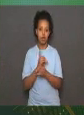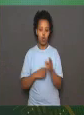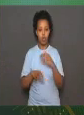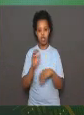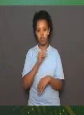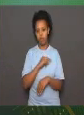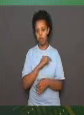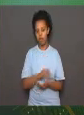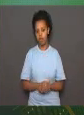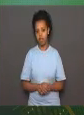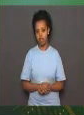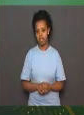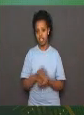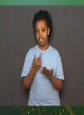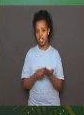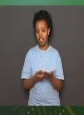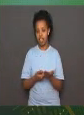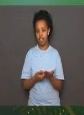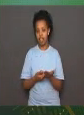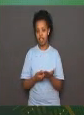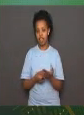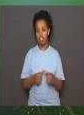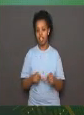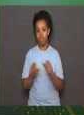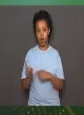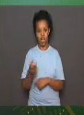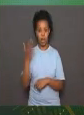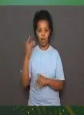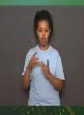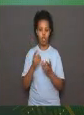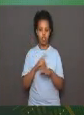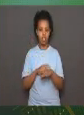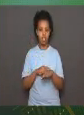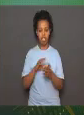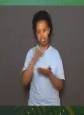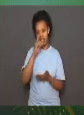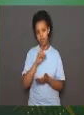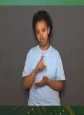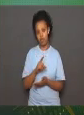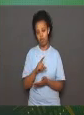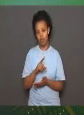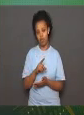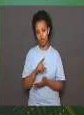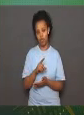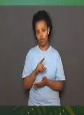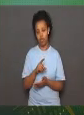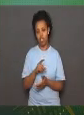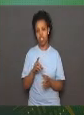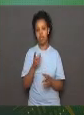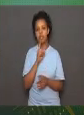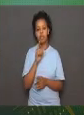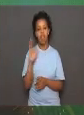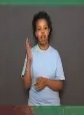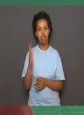behavior. This is a continuation from our last lesson on types of innate